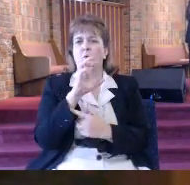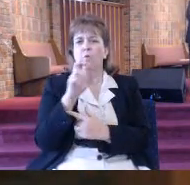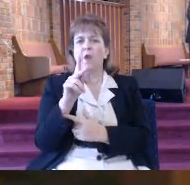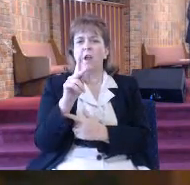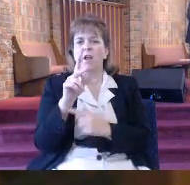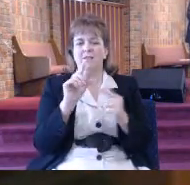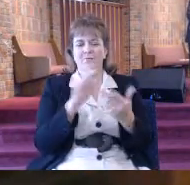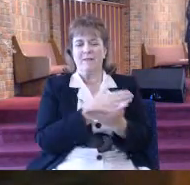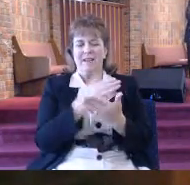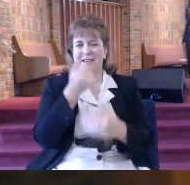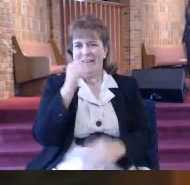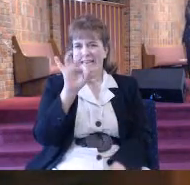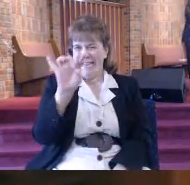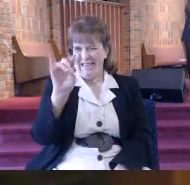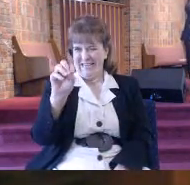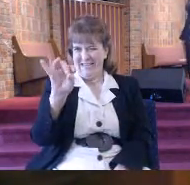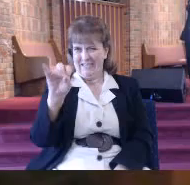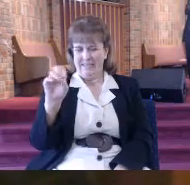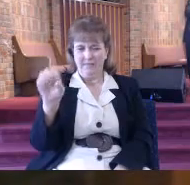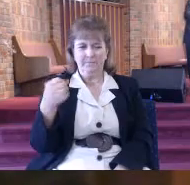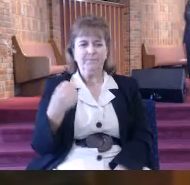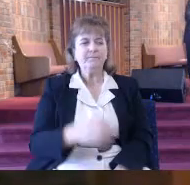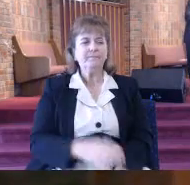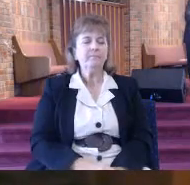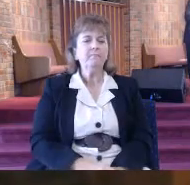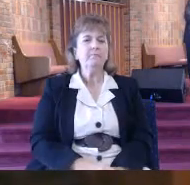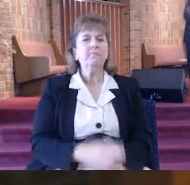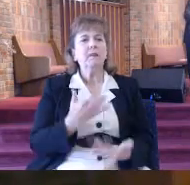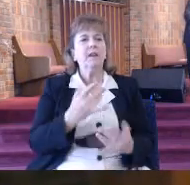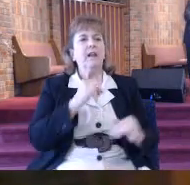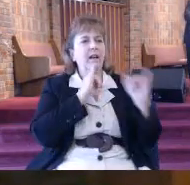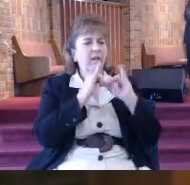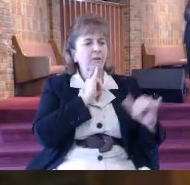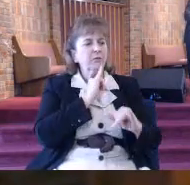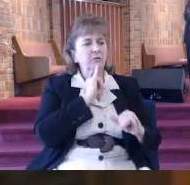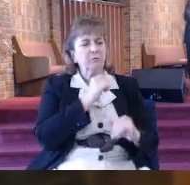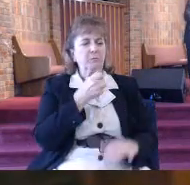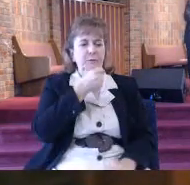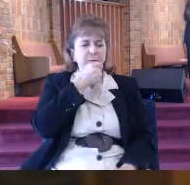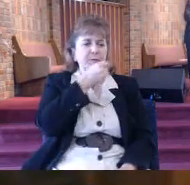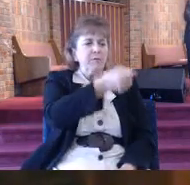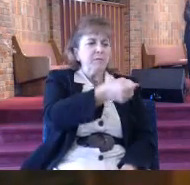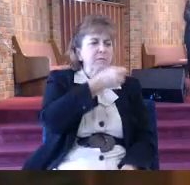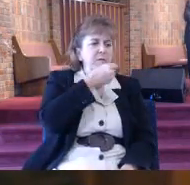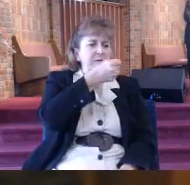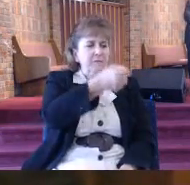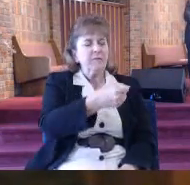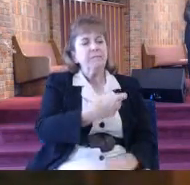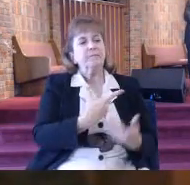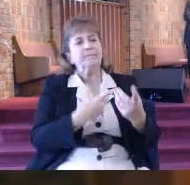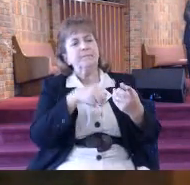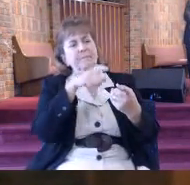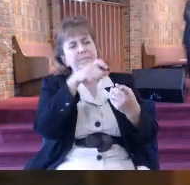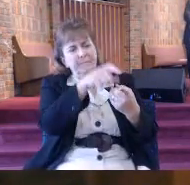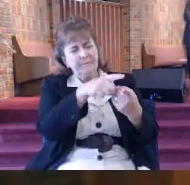80s. And one of the interviews was with some of the guys. And one of the guys